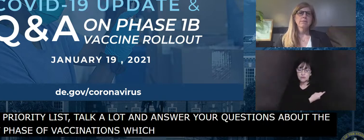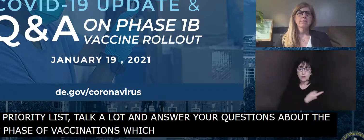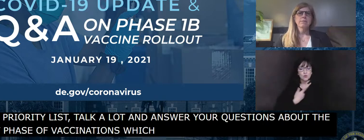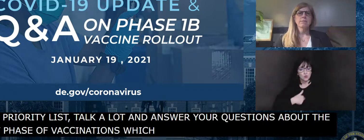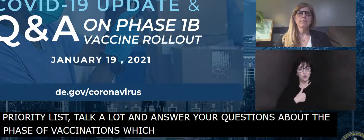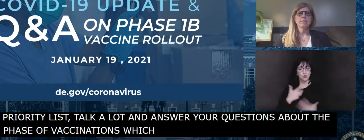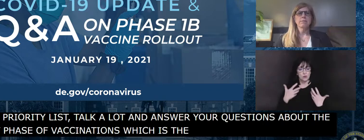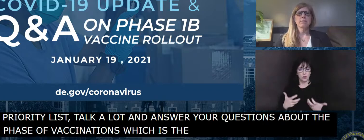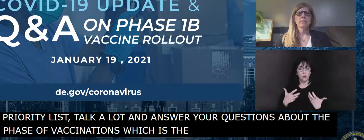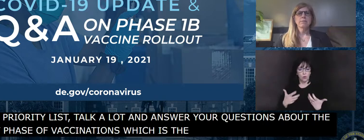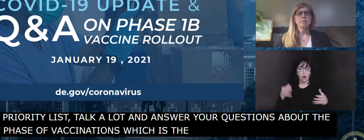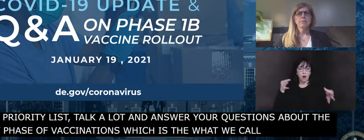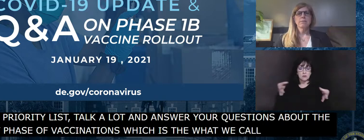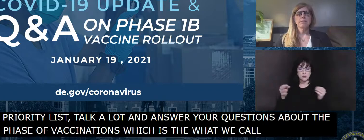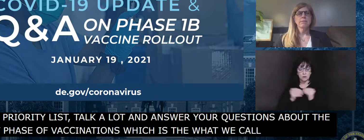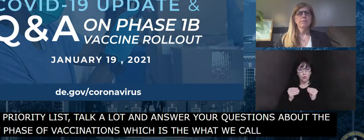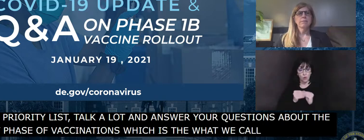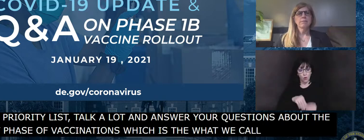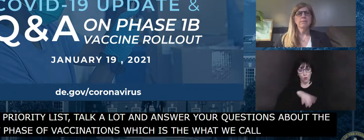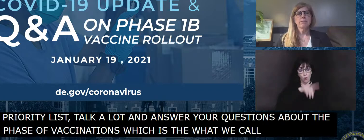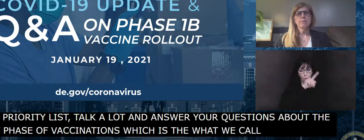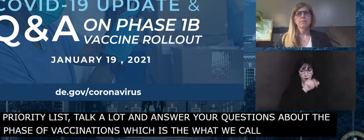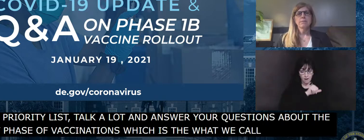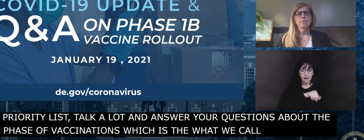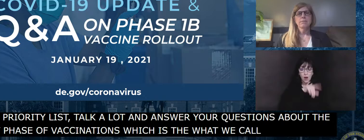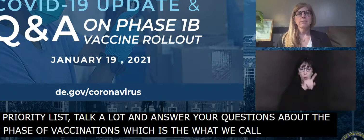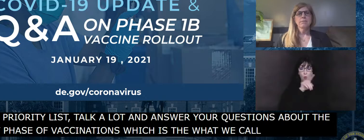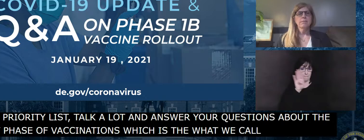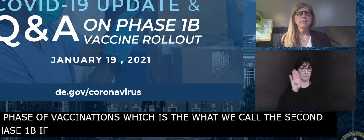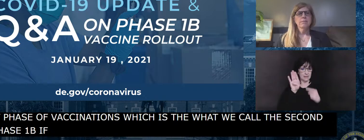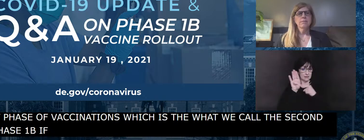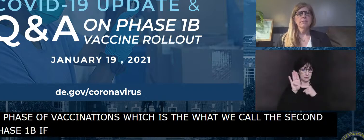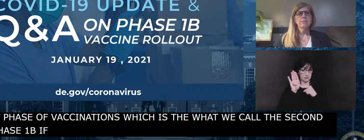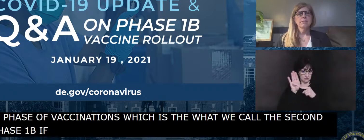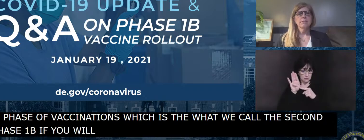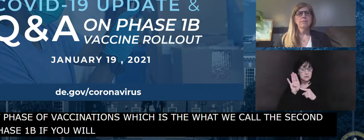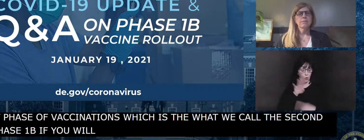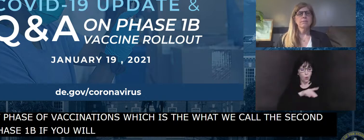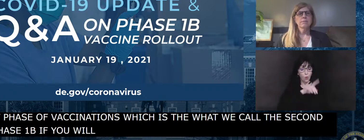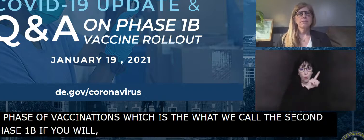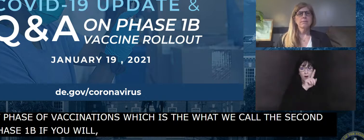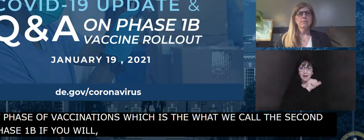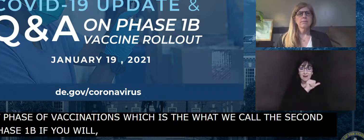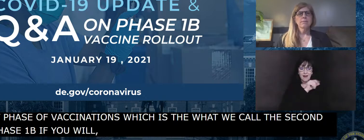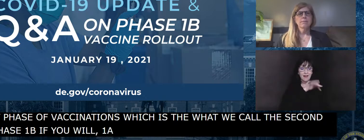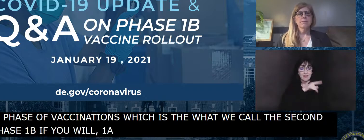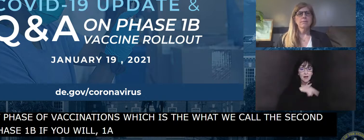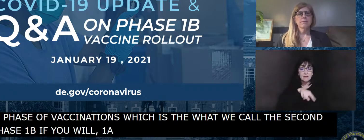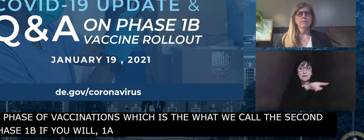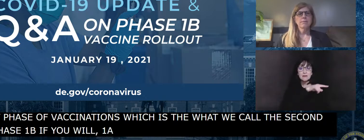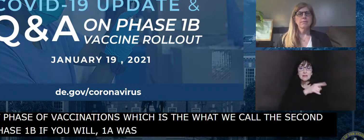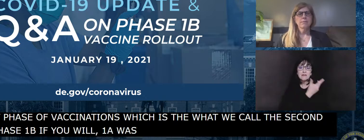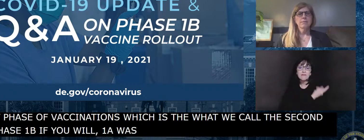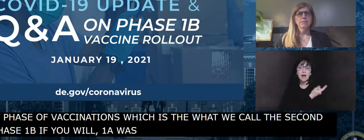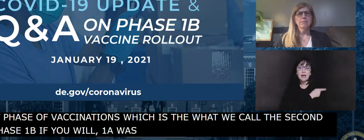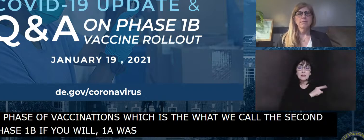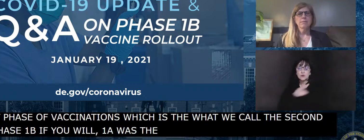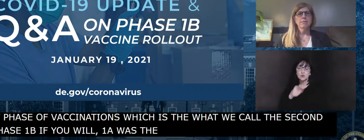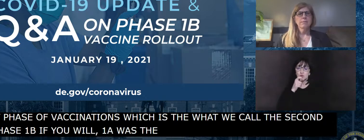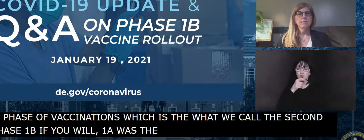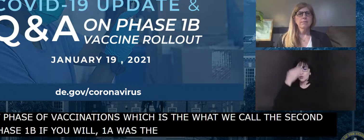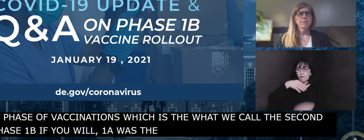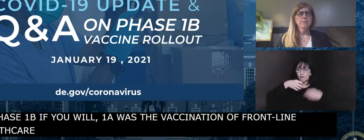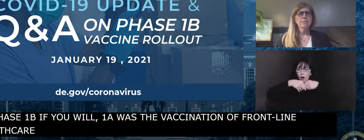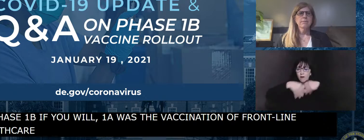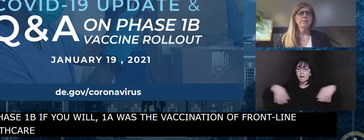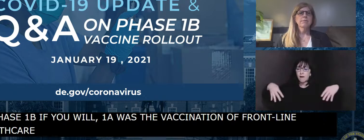the second of phase 1B, if you will. 1A was the vaccination of frontline healthcare